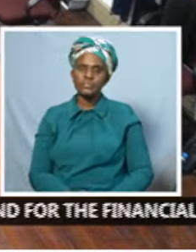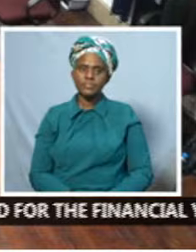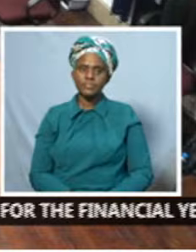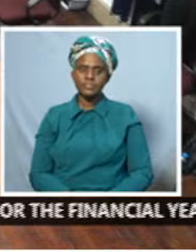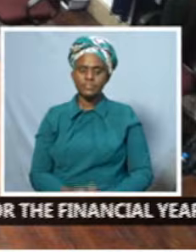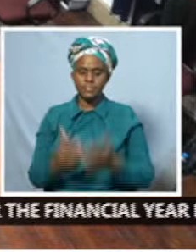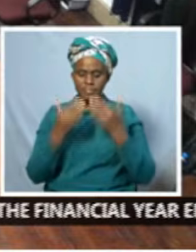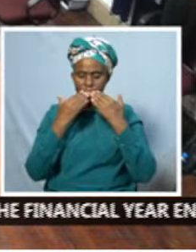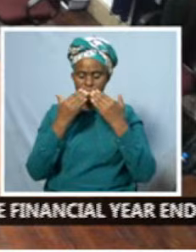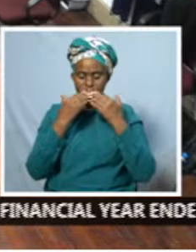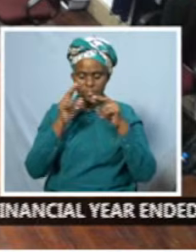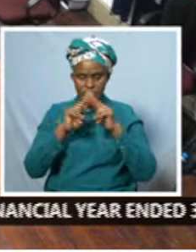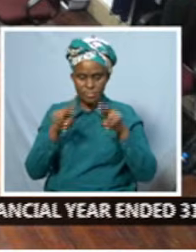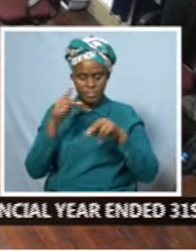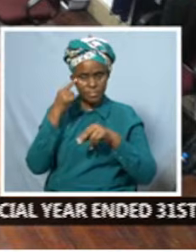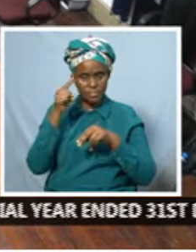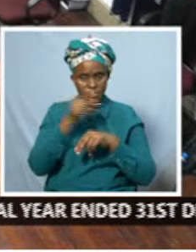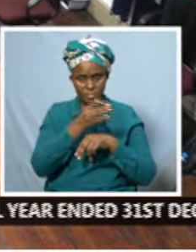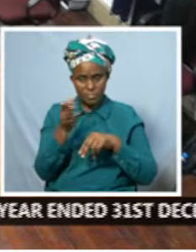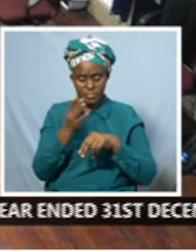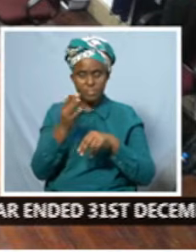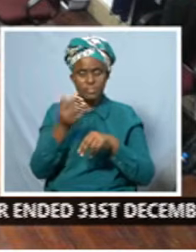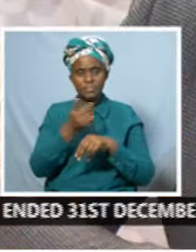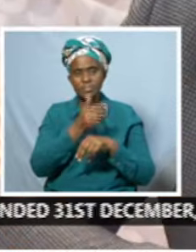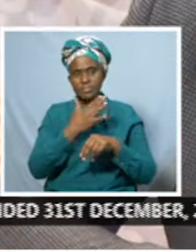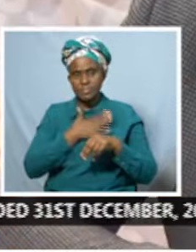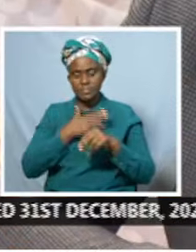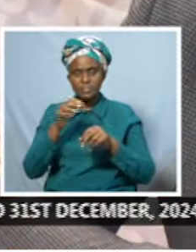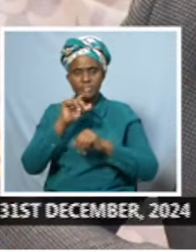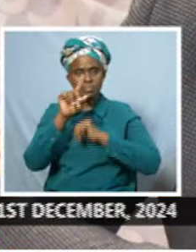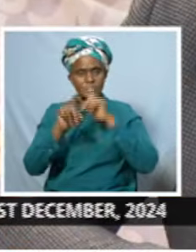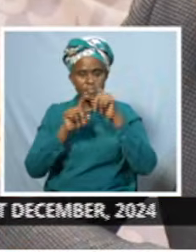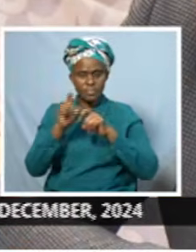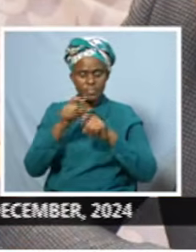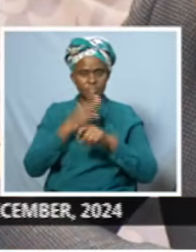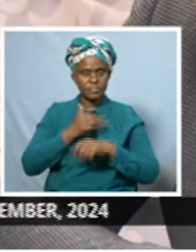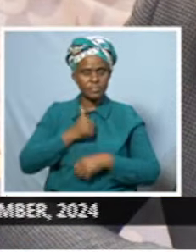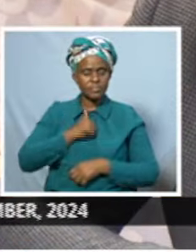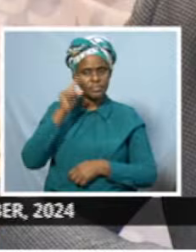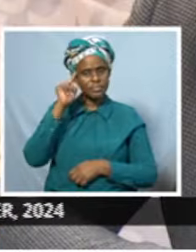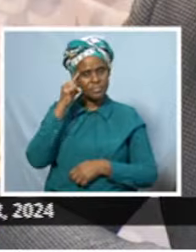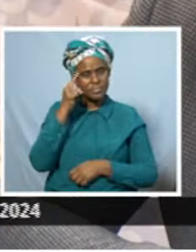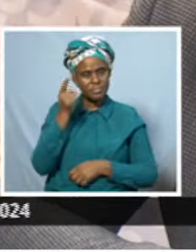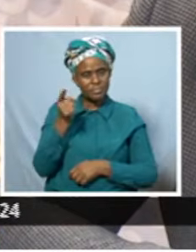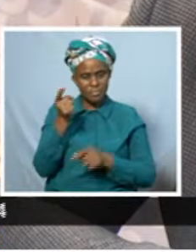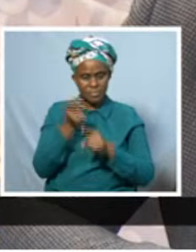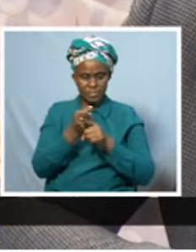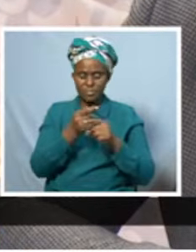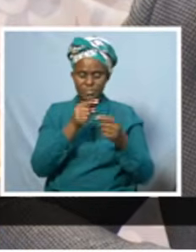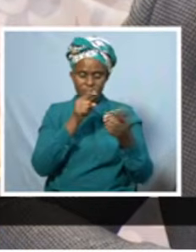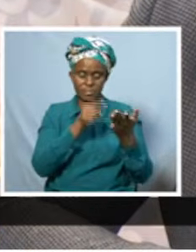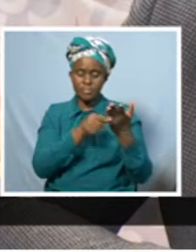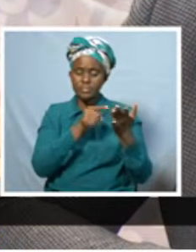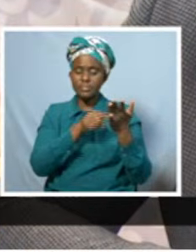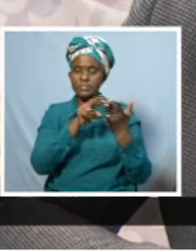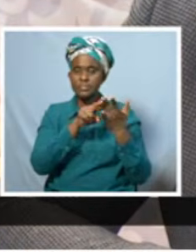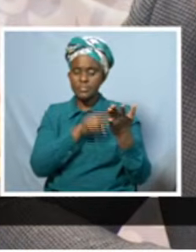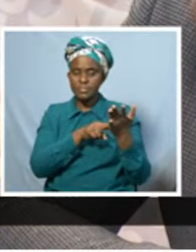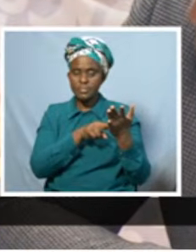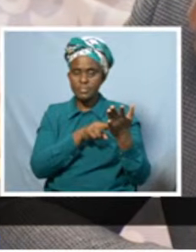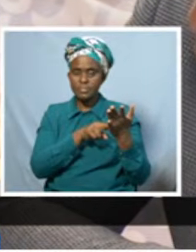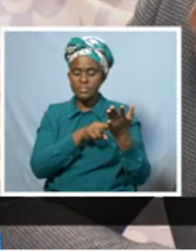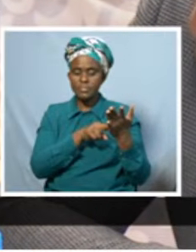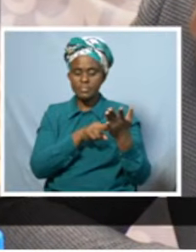in. Yes. Thank you, Chair, for that question. I think from the main report,